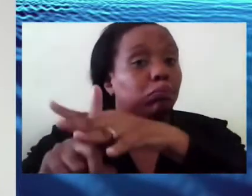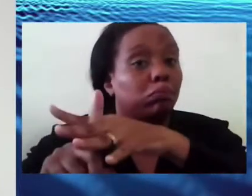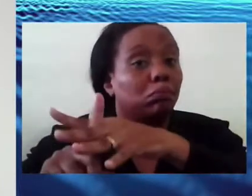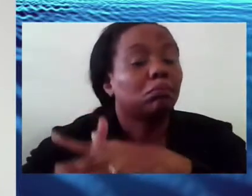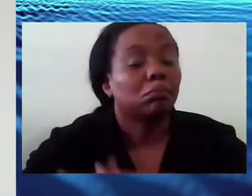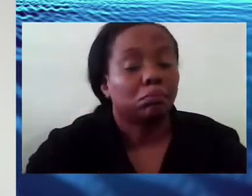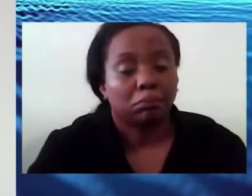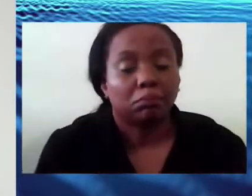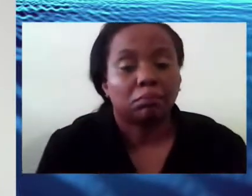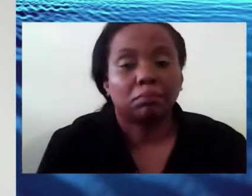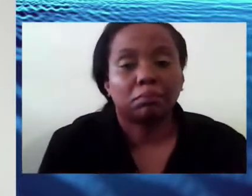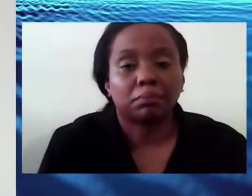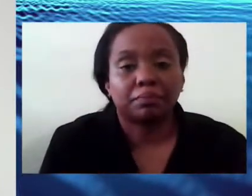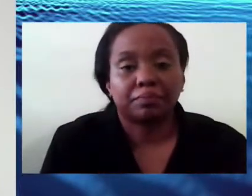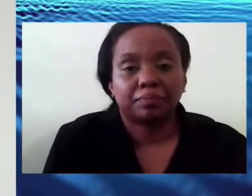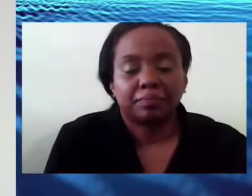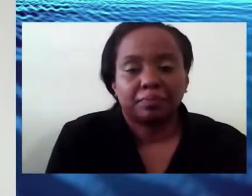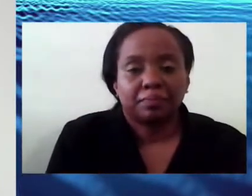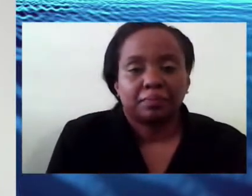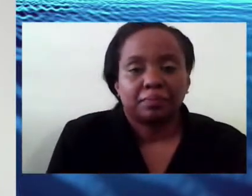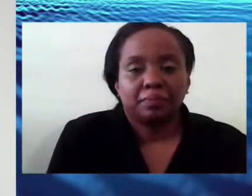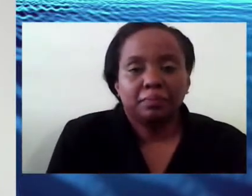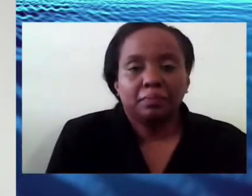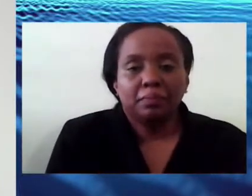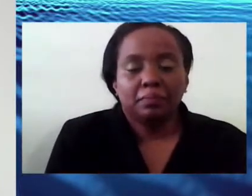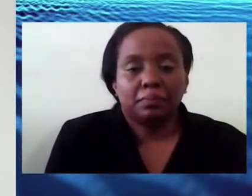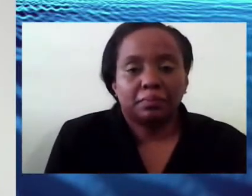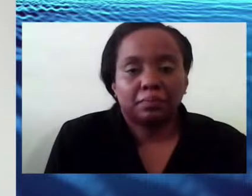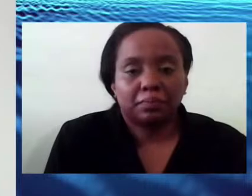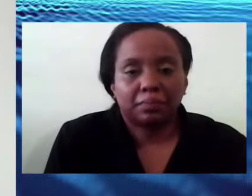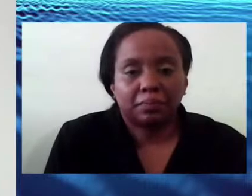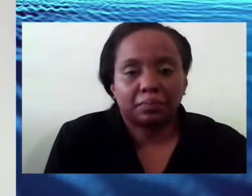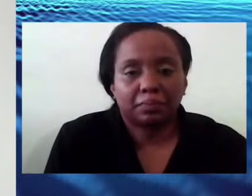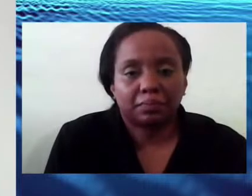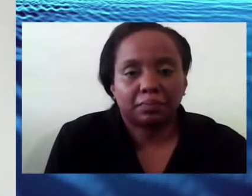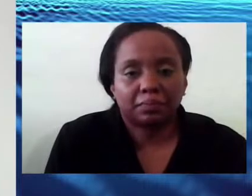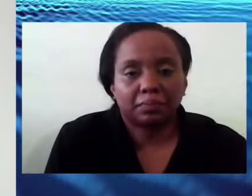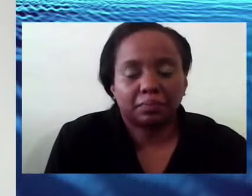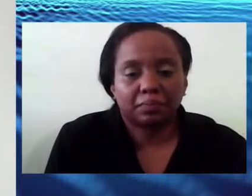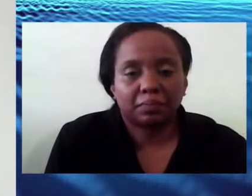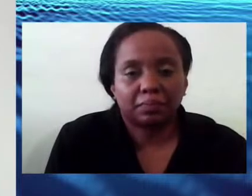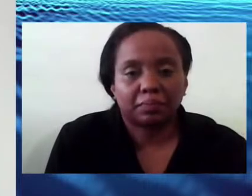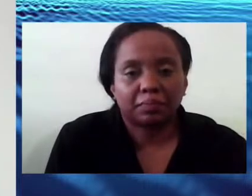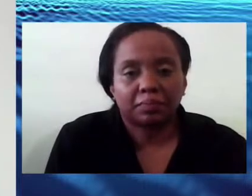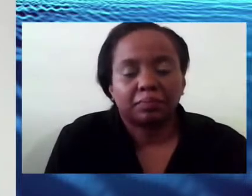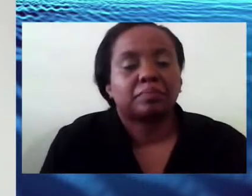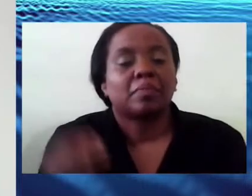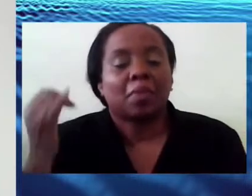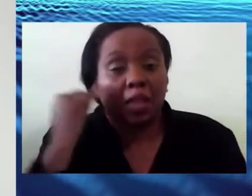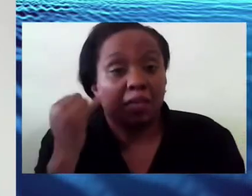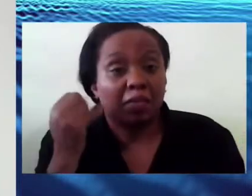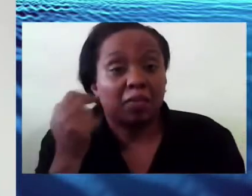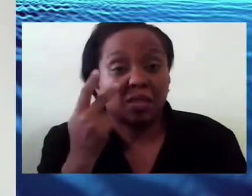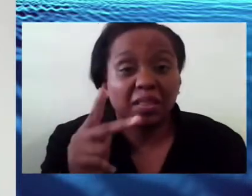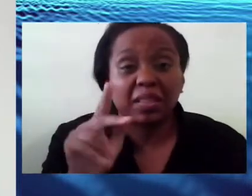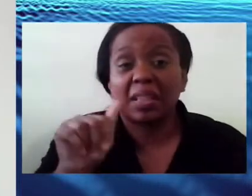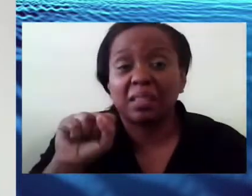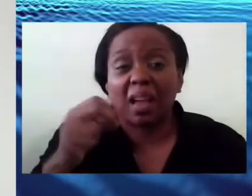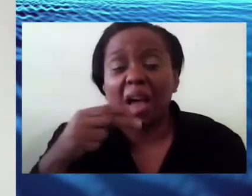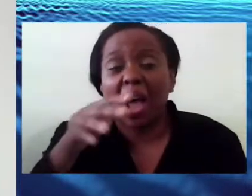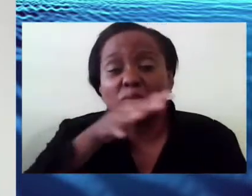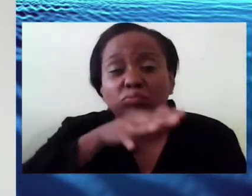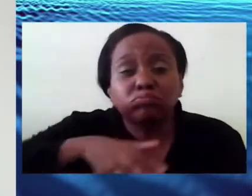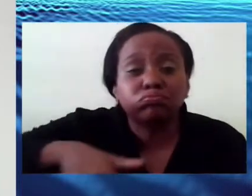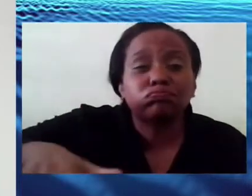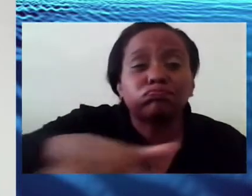on. Try to avoid allowing your animals to graze on contaminated pastures. That's the best advice I can